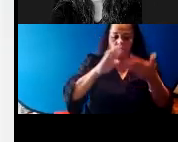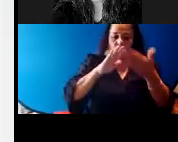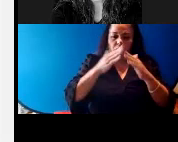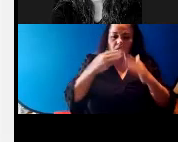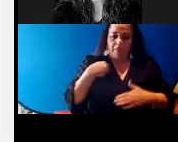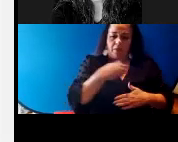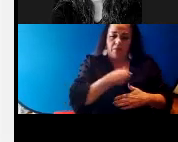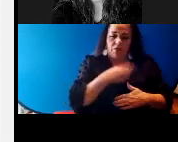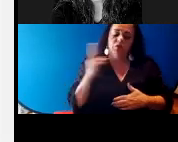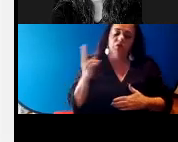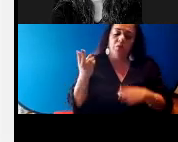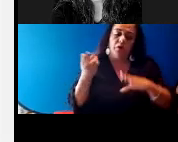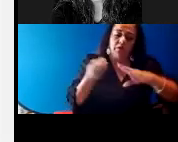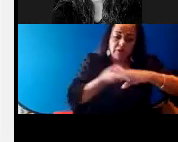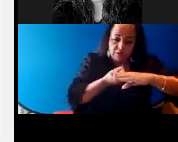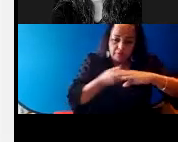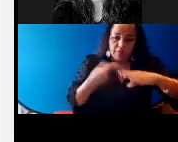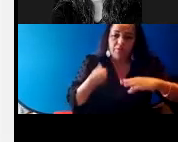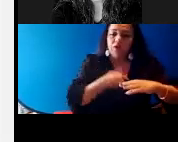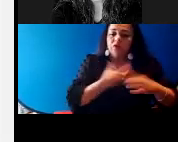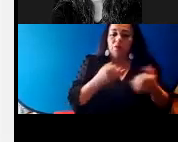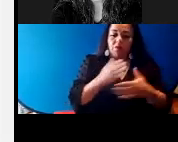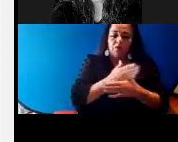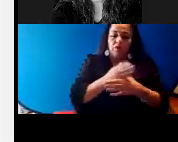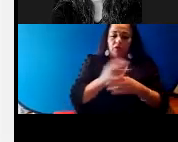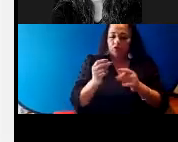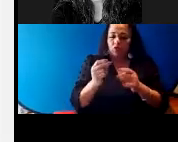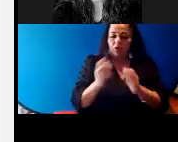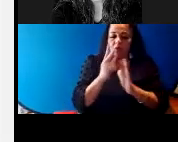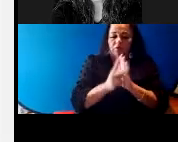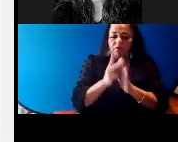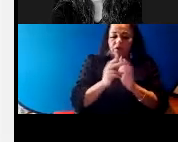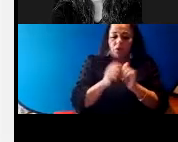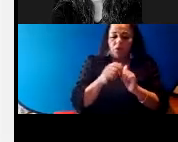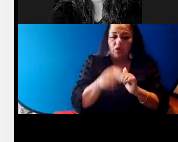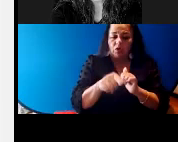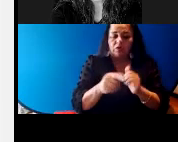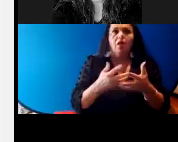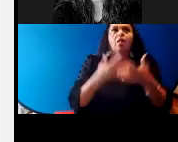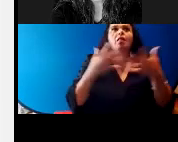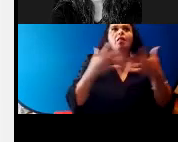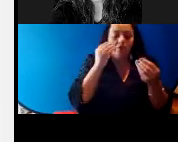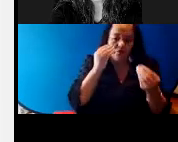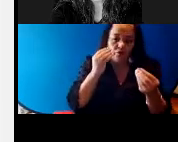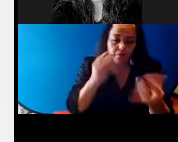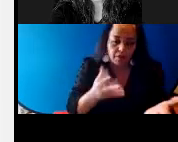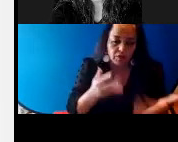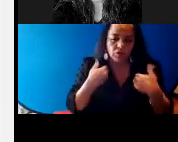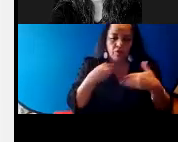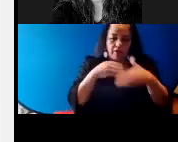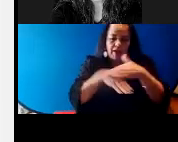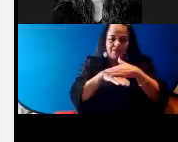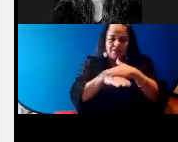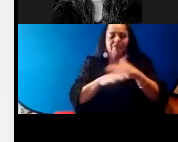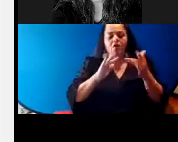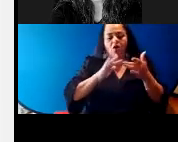to be able to participate. So we wanted to share this quick video with you guys. It's a lot of information, so you'll have access to this and it's